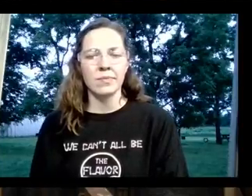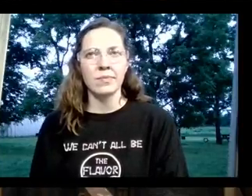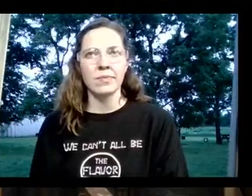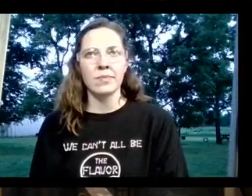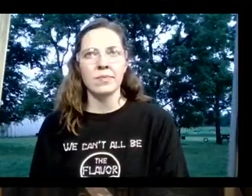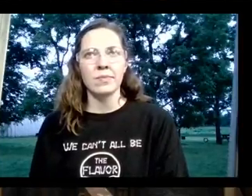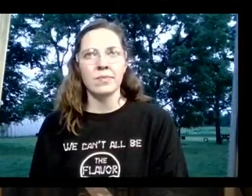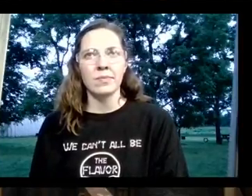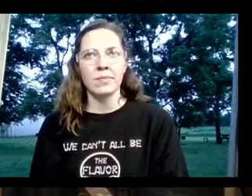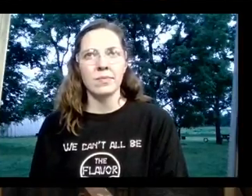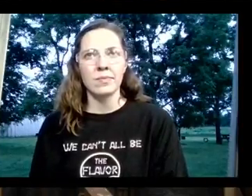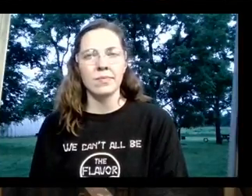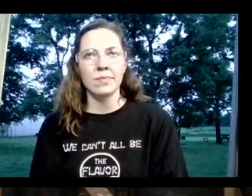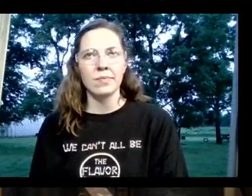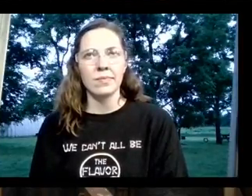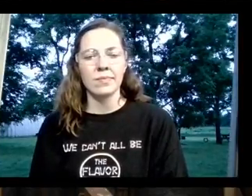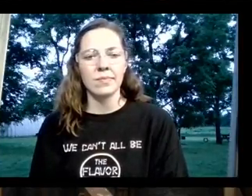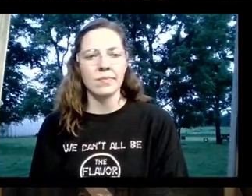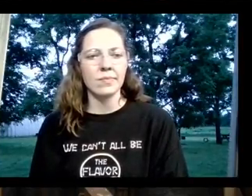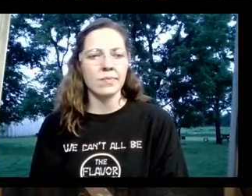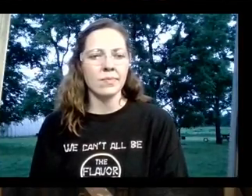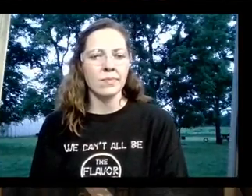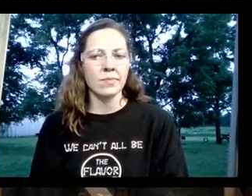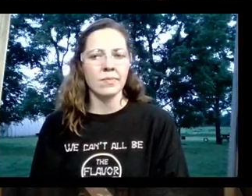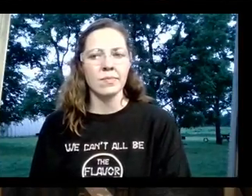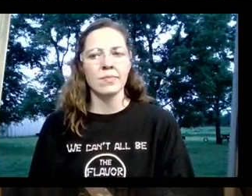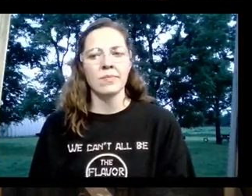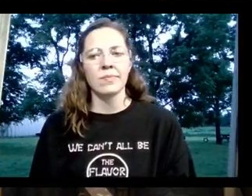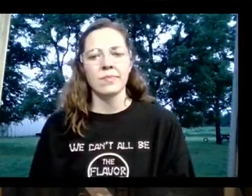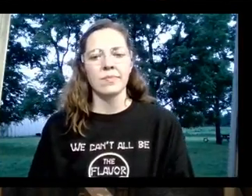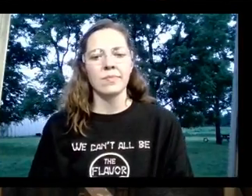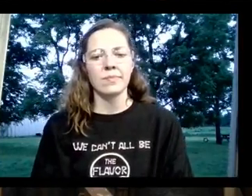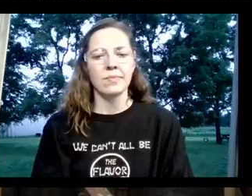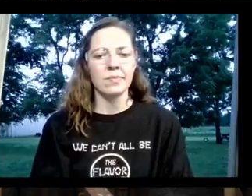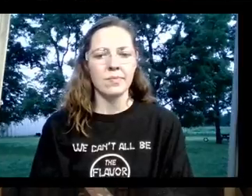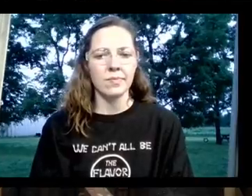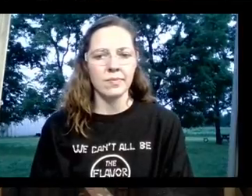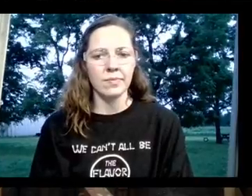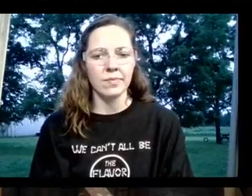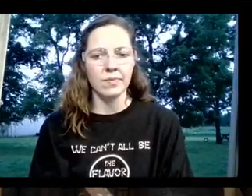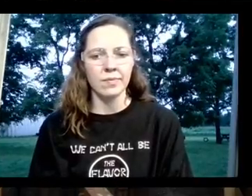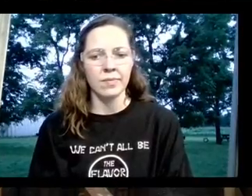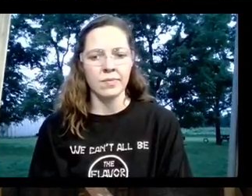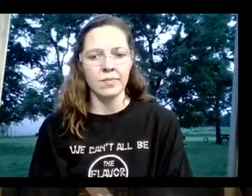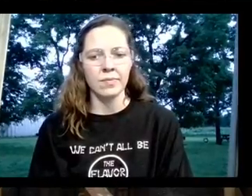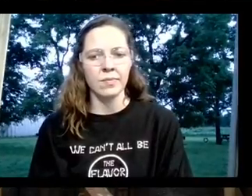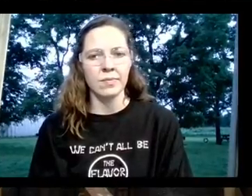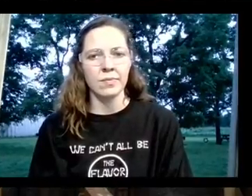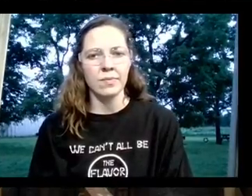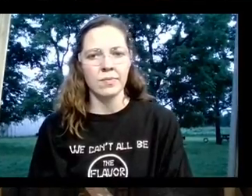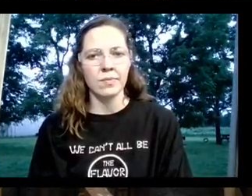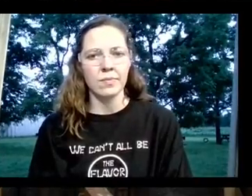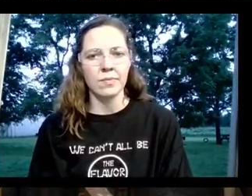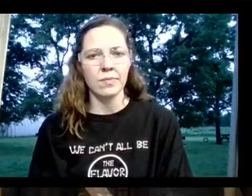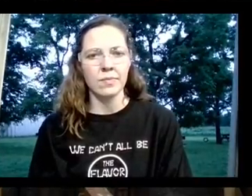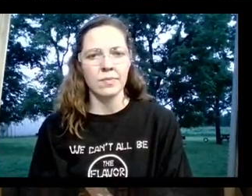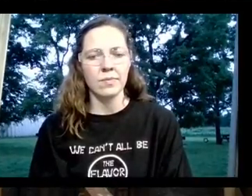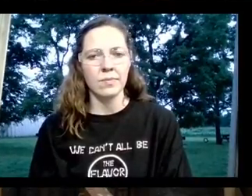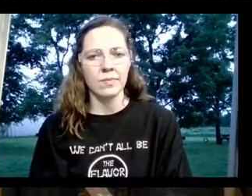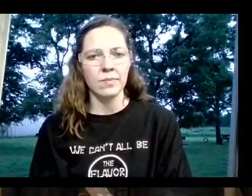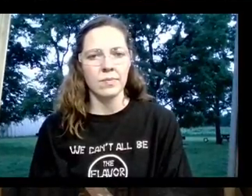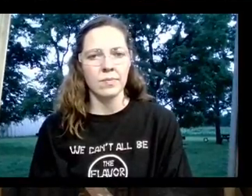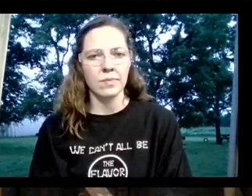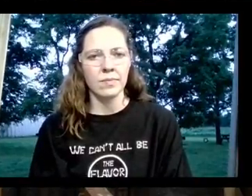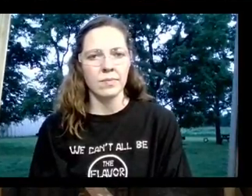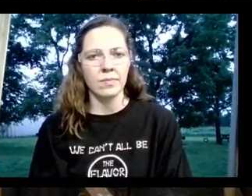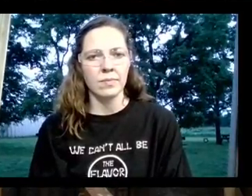quality iron. And I think, if I'm not mistaken, he did get that from like a railing, like a gate project that